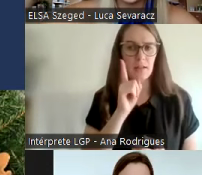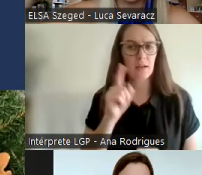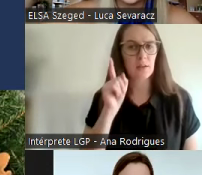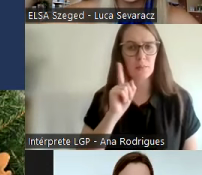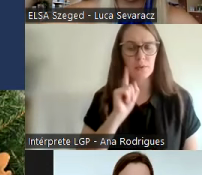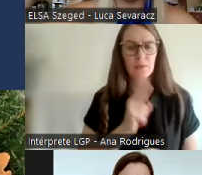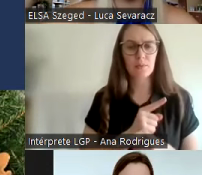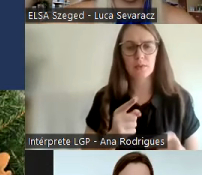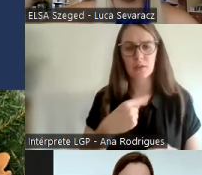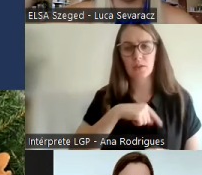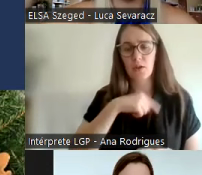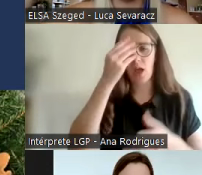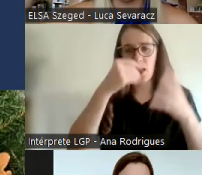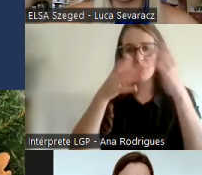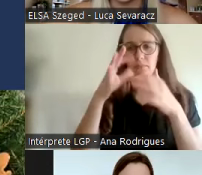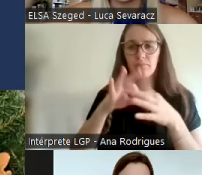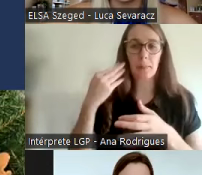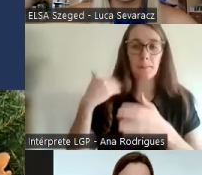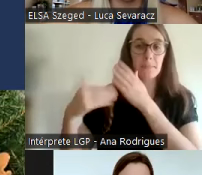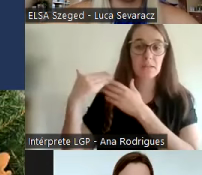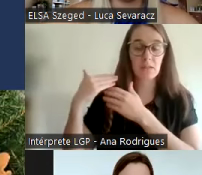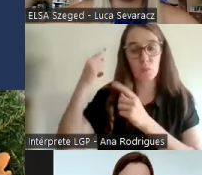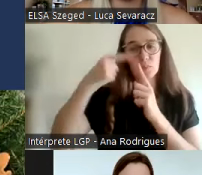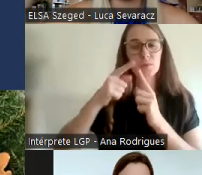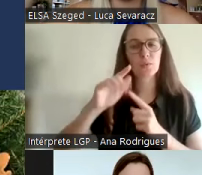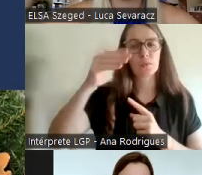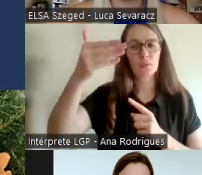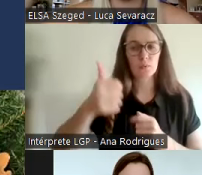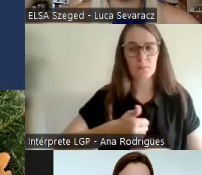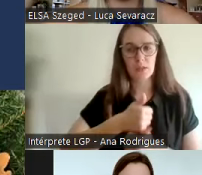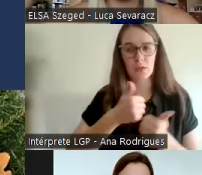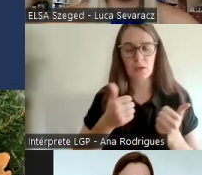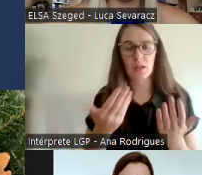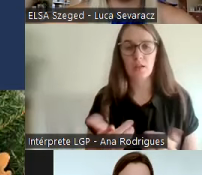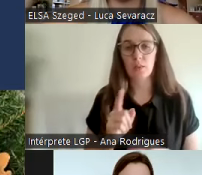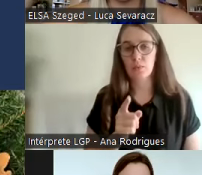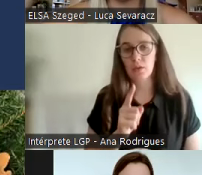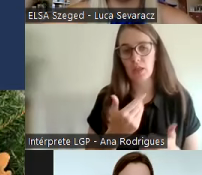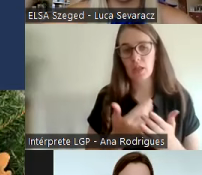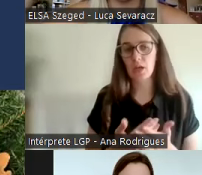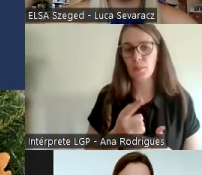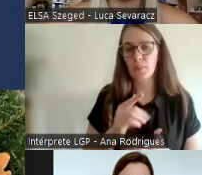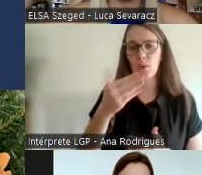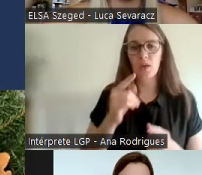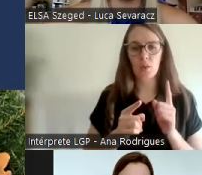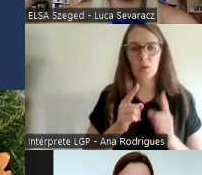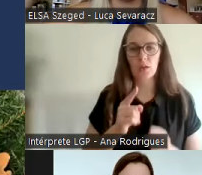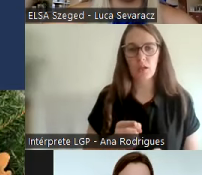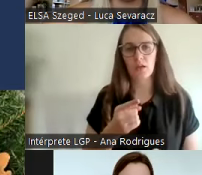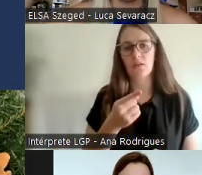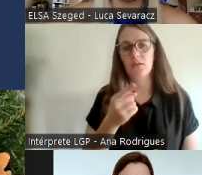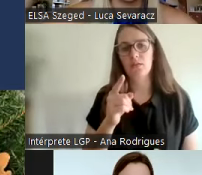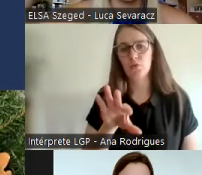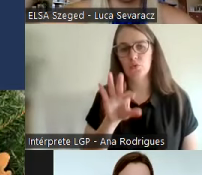learning from its past won't have a brighter future either. Therefore, we make it a priority to care for Hungarian national events